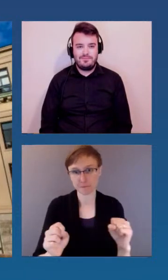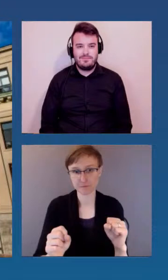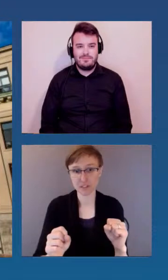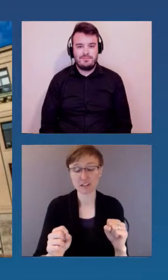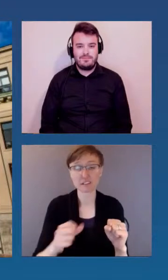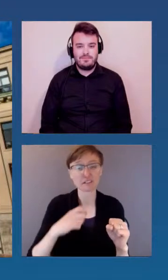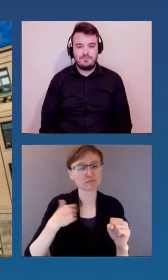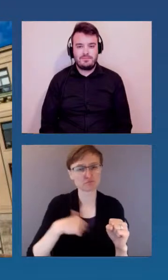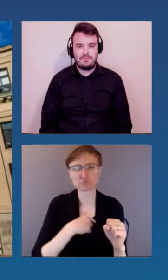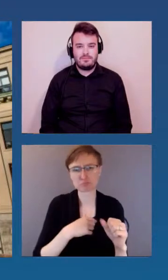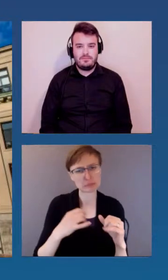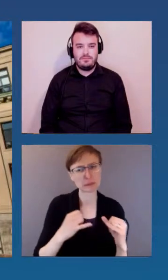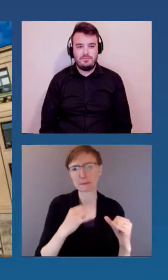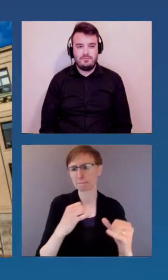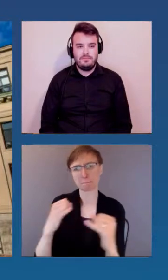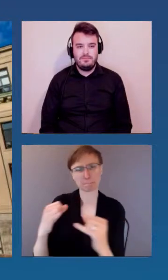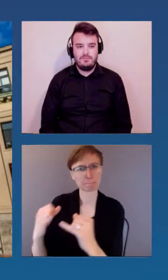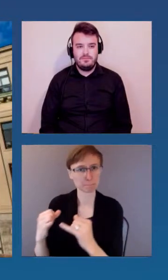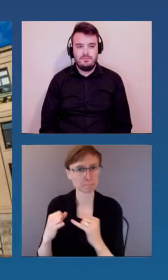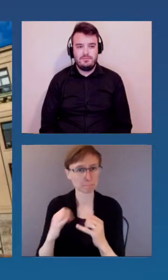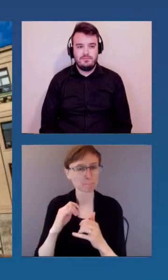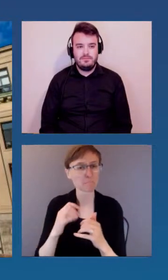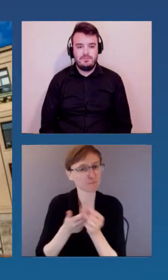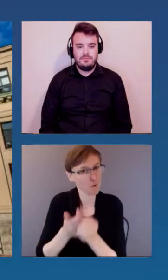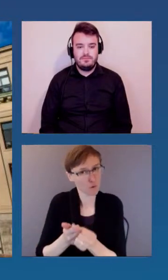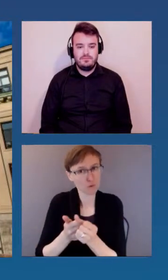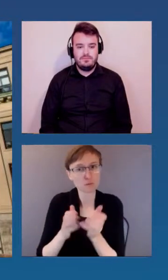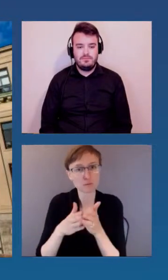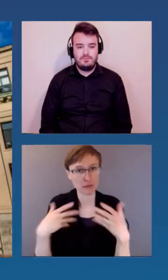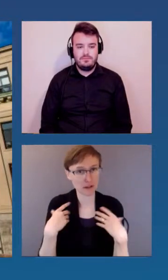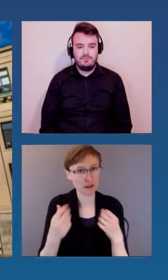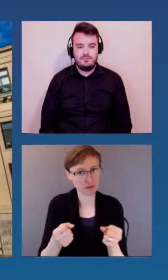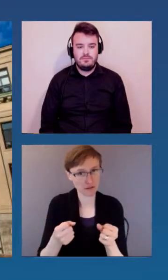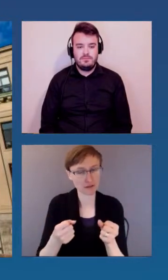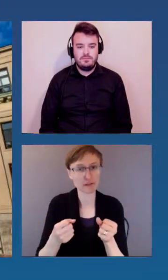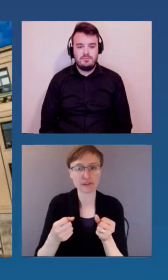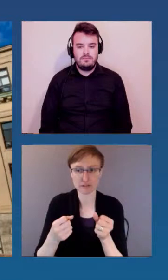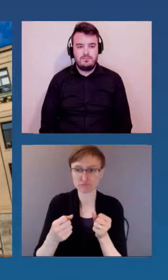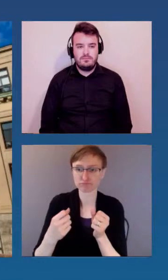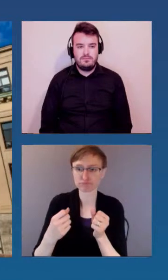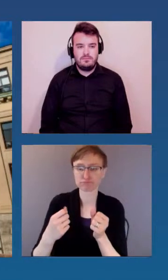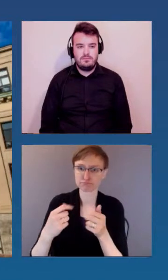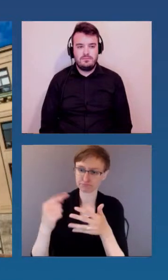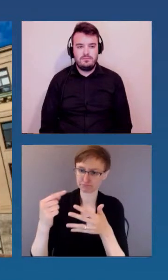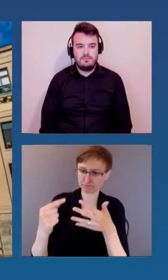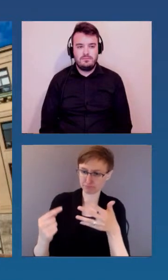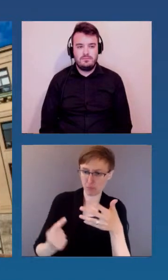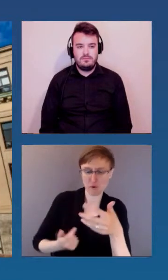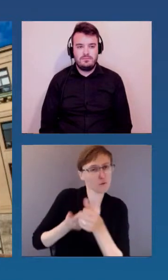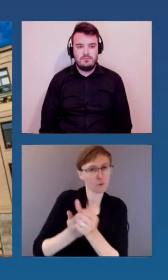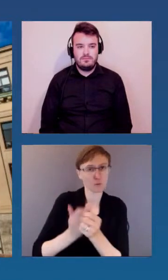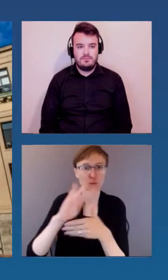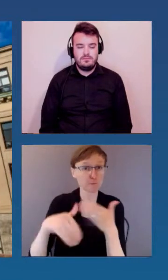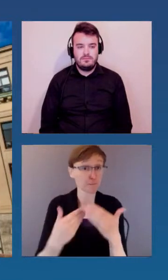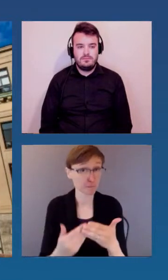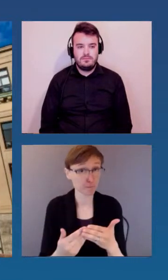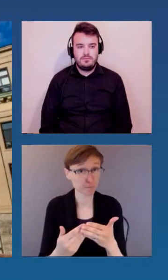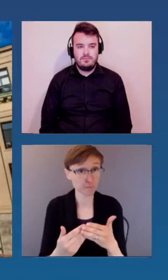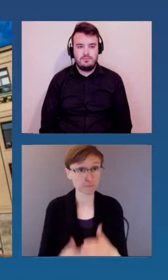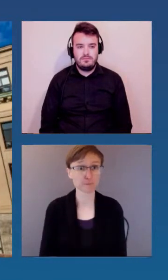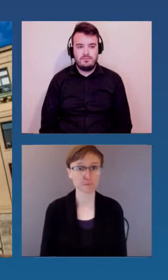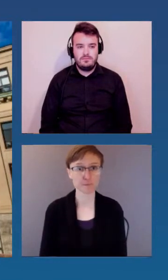vous avez dit, nous faisons la même chose. So I just want to thank them for their